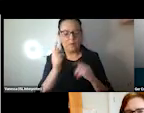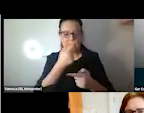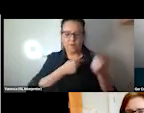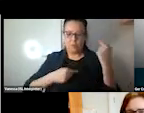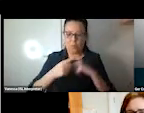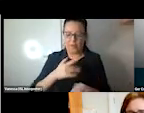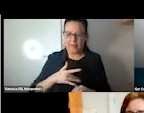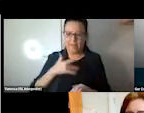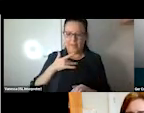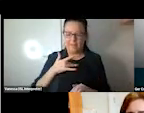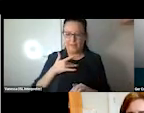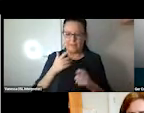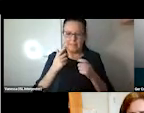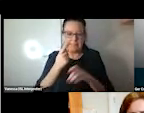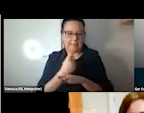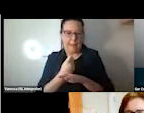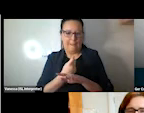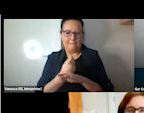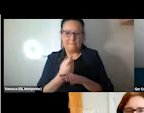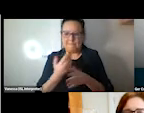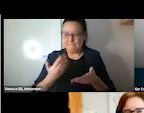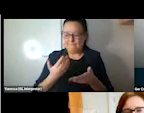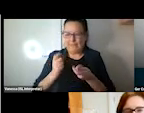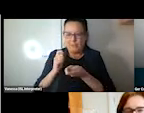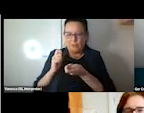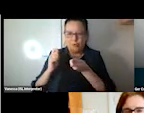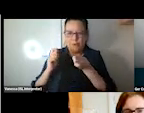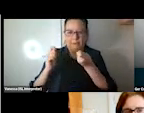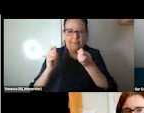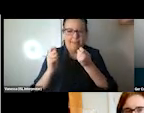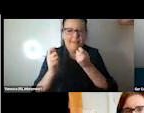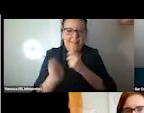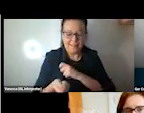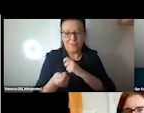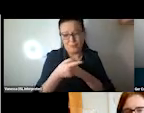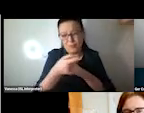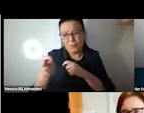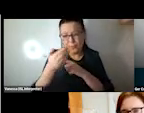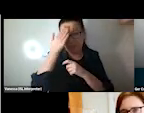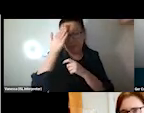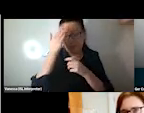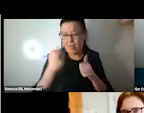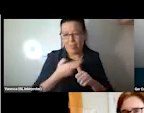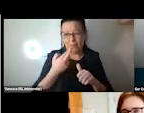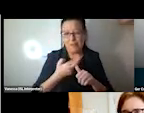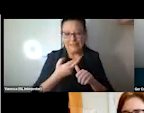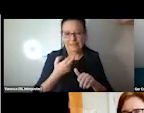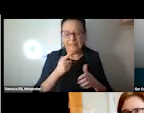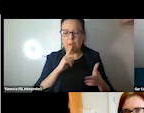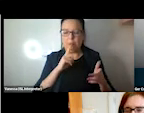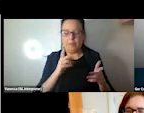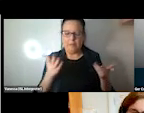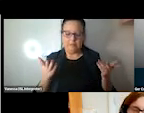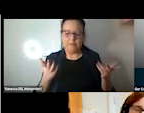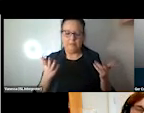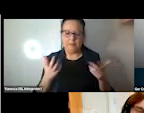a time of change. I don't need to mention that's almost the obvious, but for me,